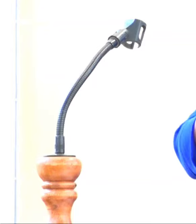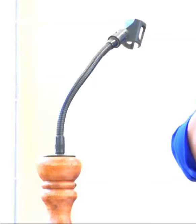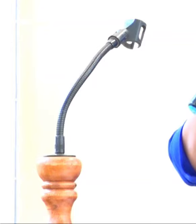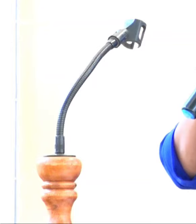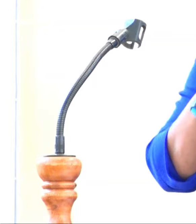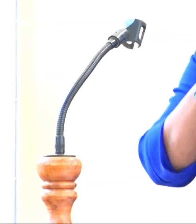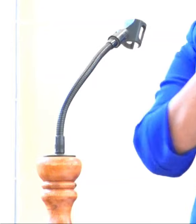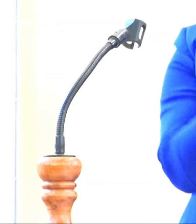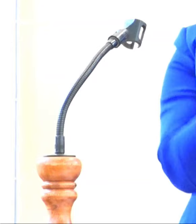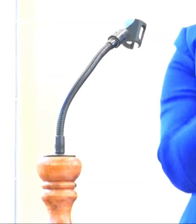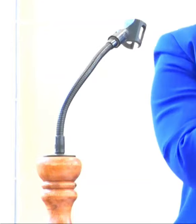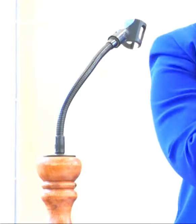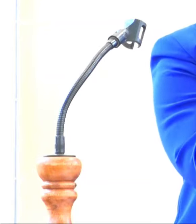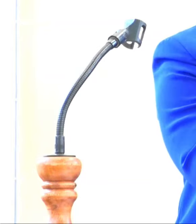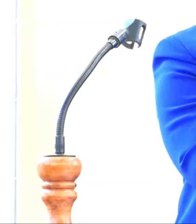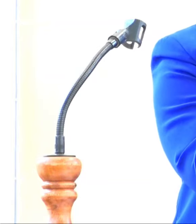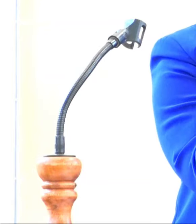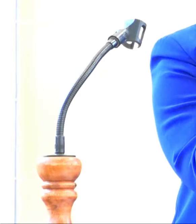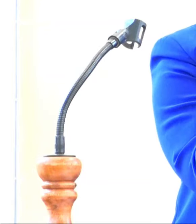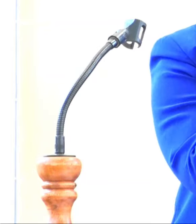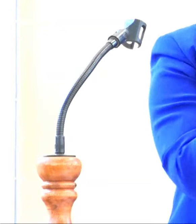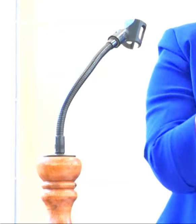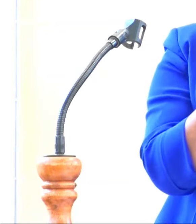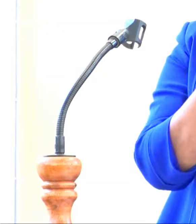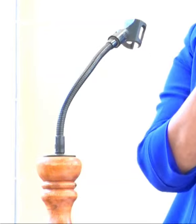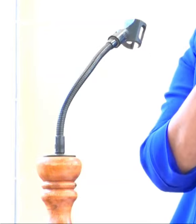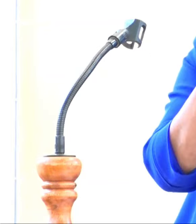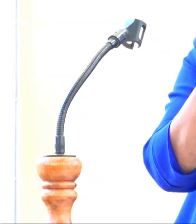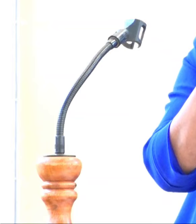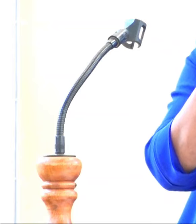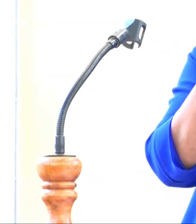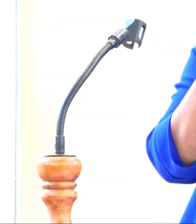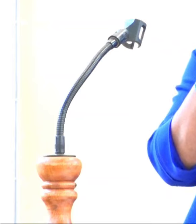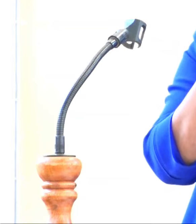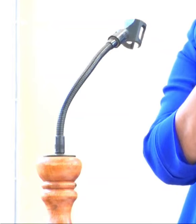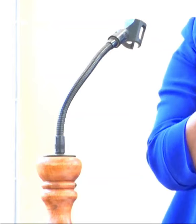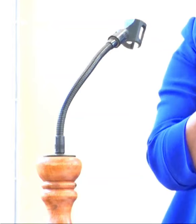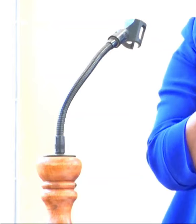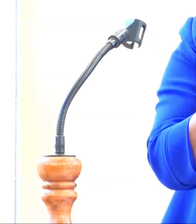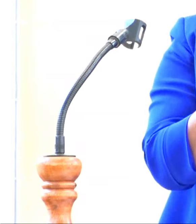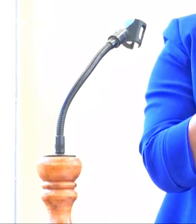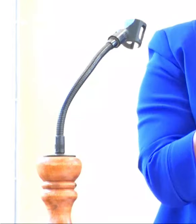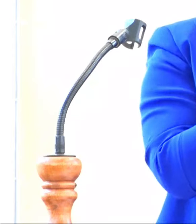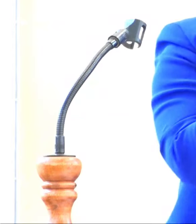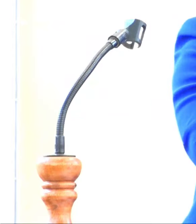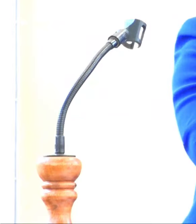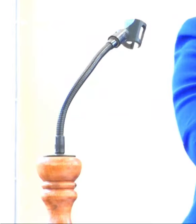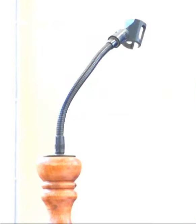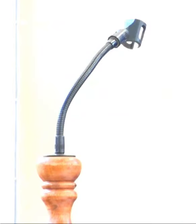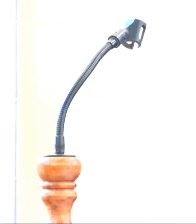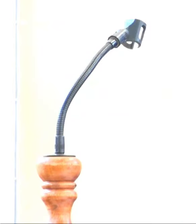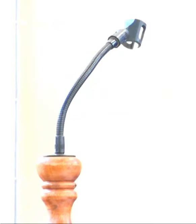need to really think, who am I? Mimi ni nani? So that I can serve the one that I am.